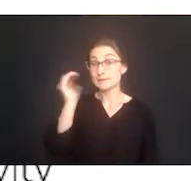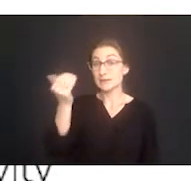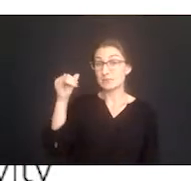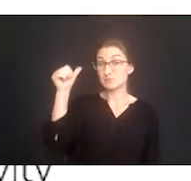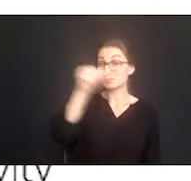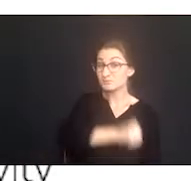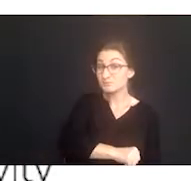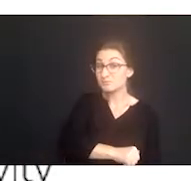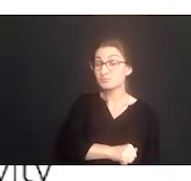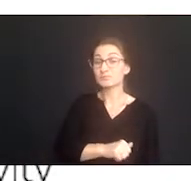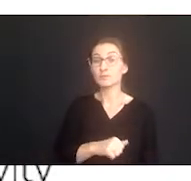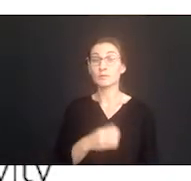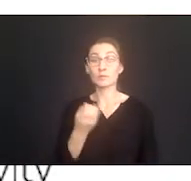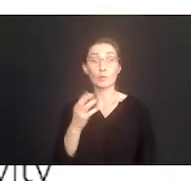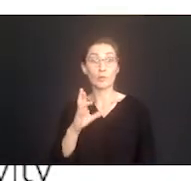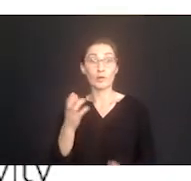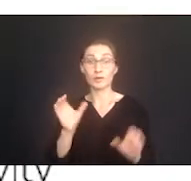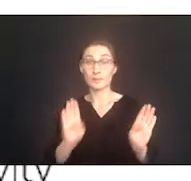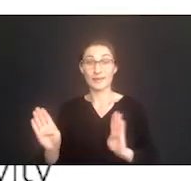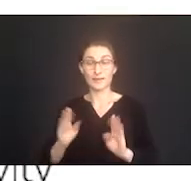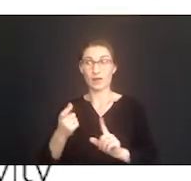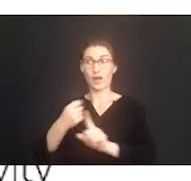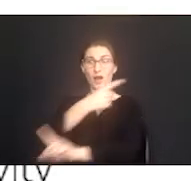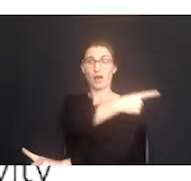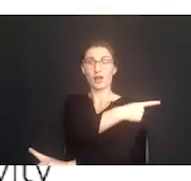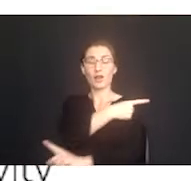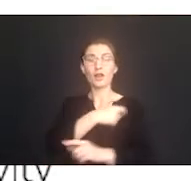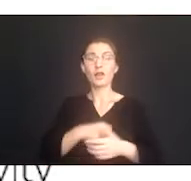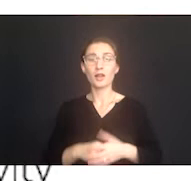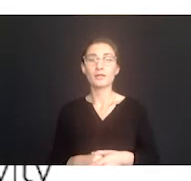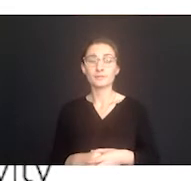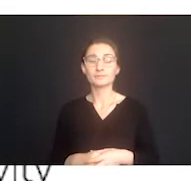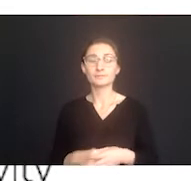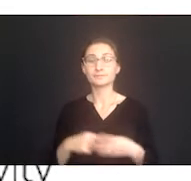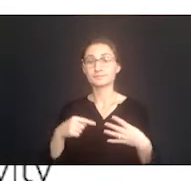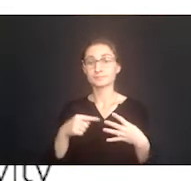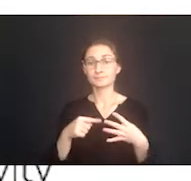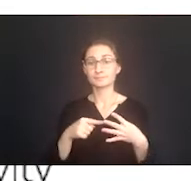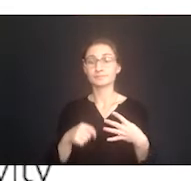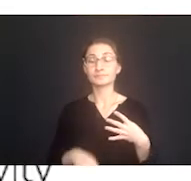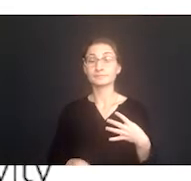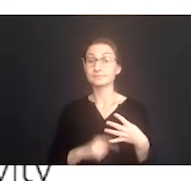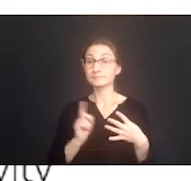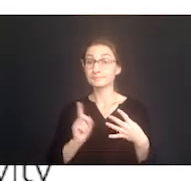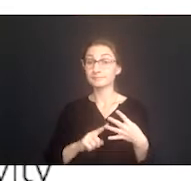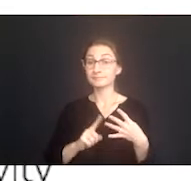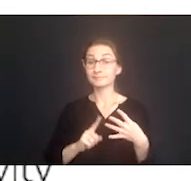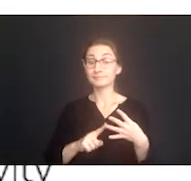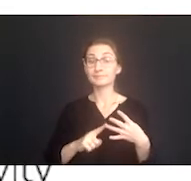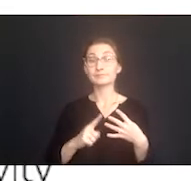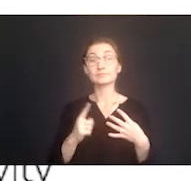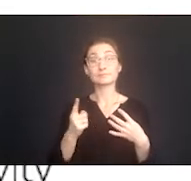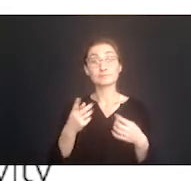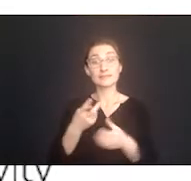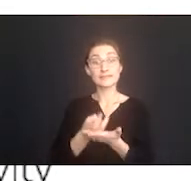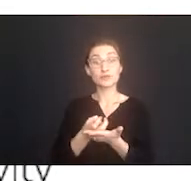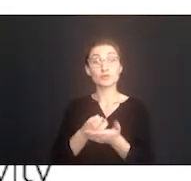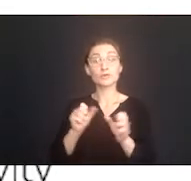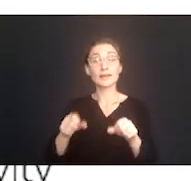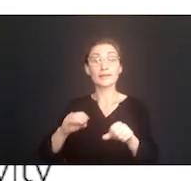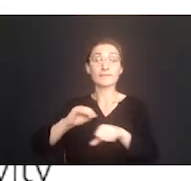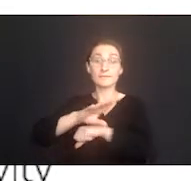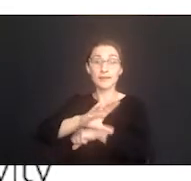just acting out of the ordinary. For this person, it may be a seizure that has affected their behavior. For others, the seizure may affect